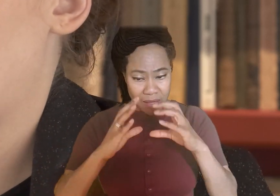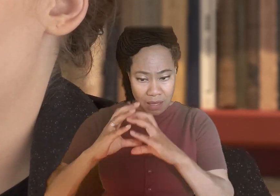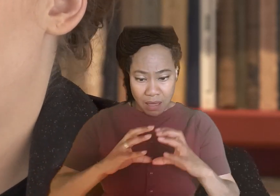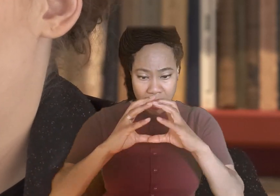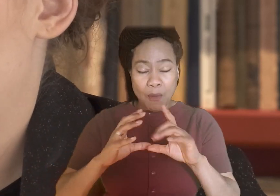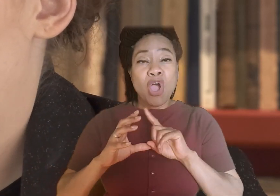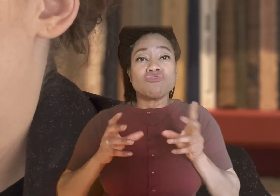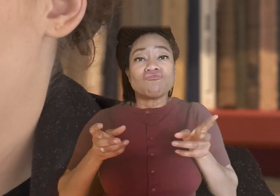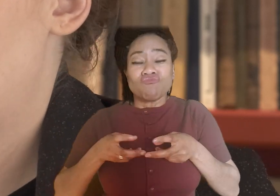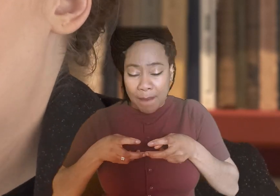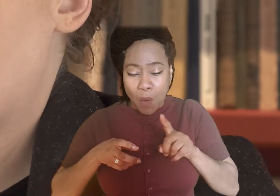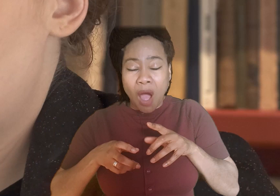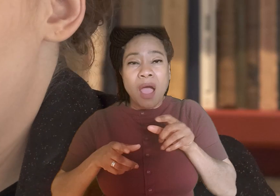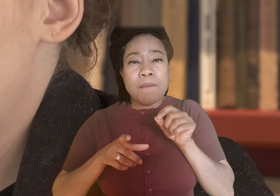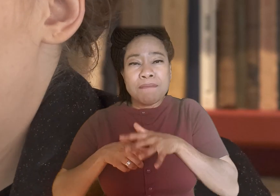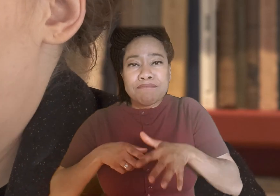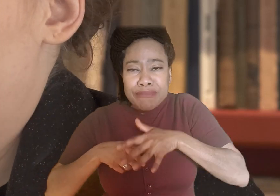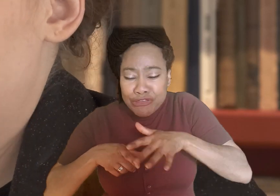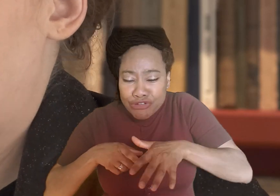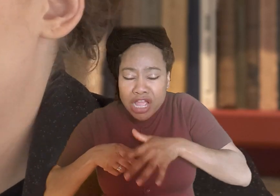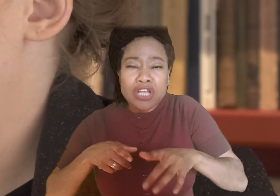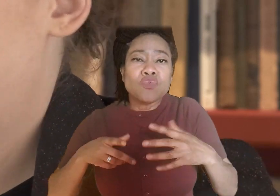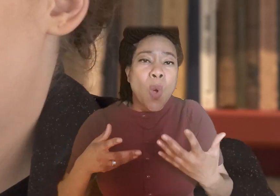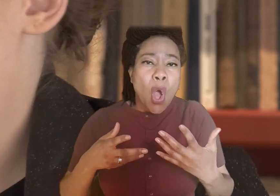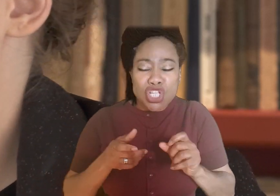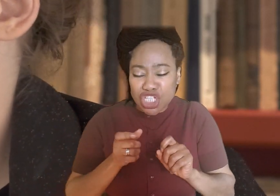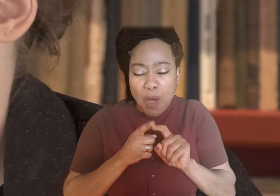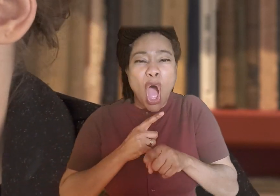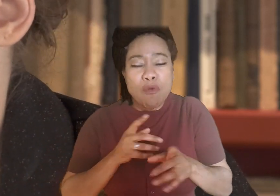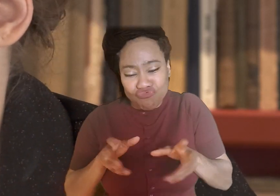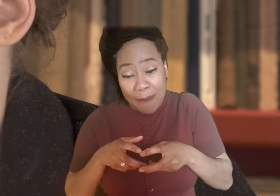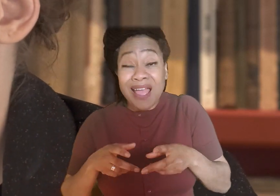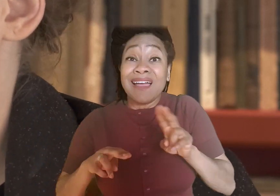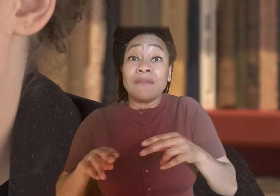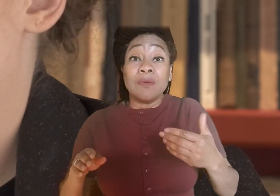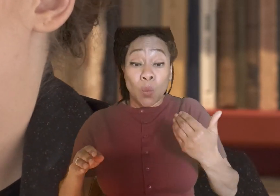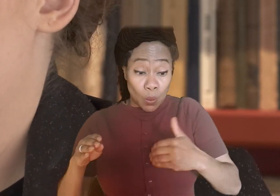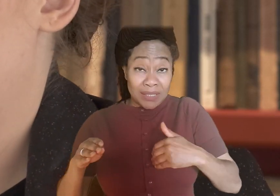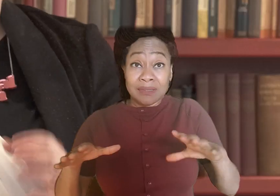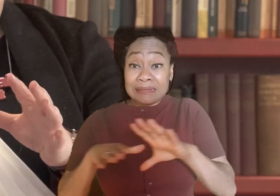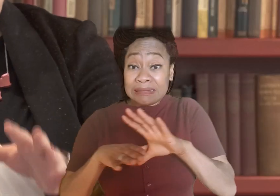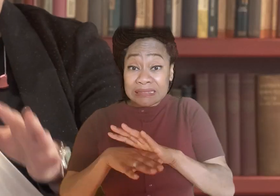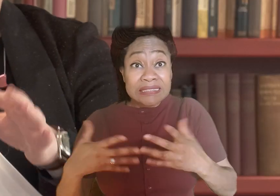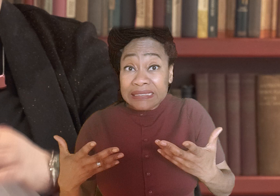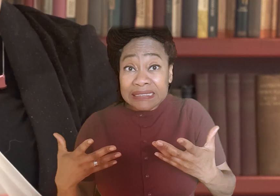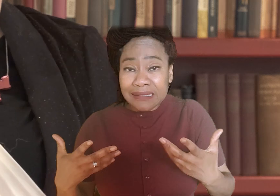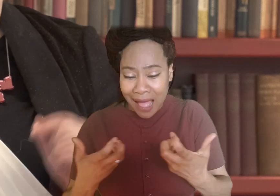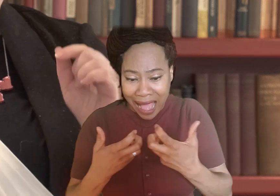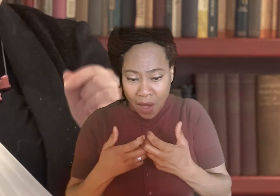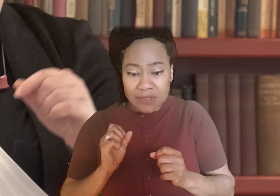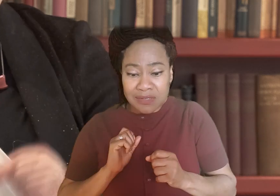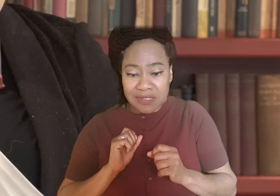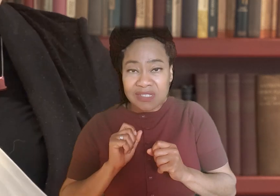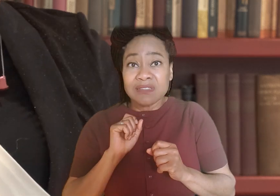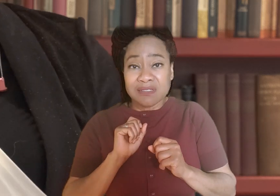menses or trapped female sperm. And if women were never having sex, then how on earth was she to release this sperm? So Galen's remedy